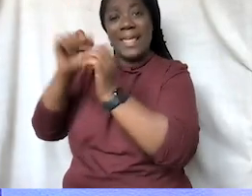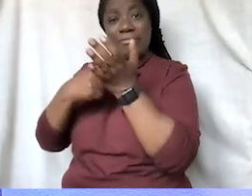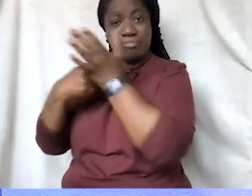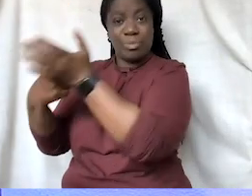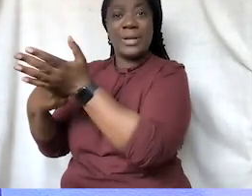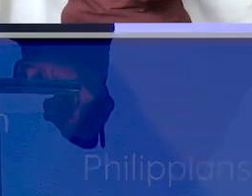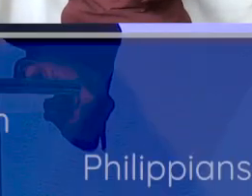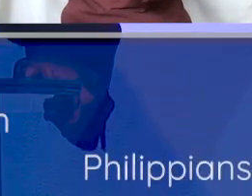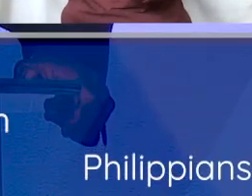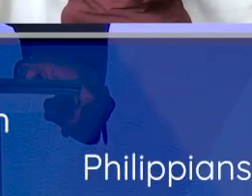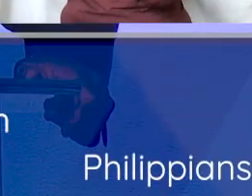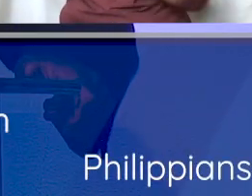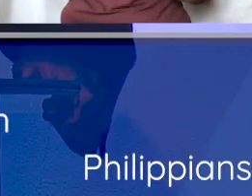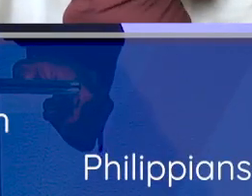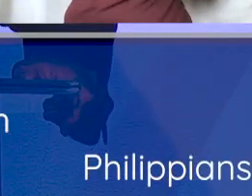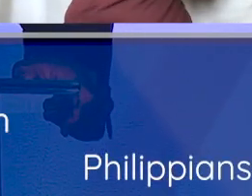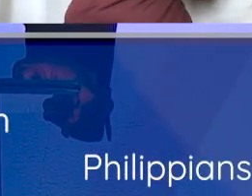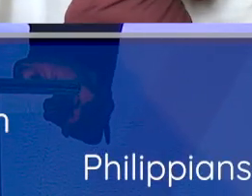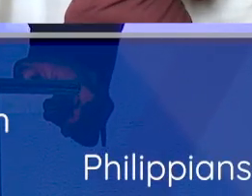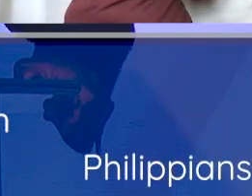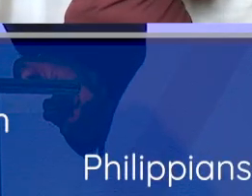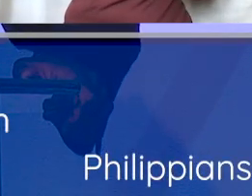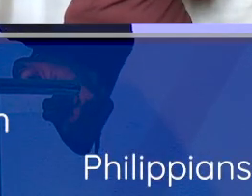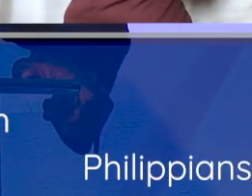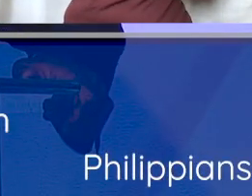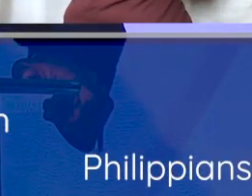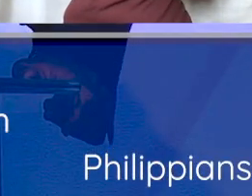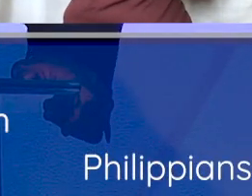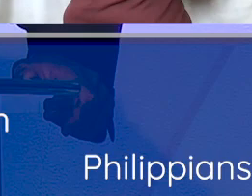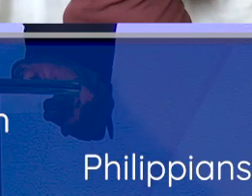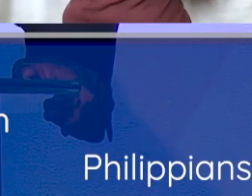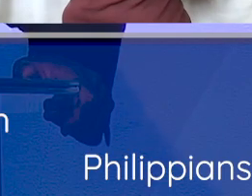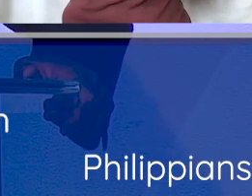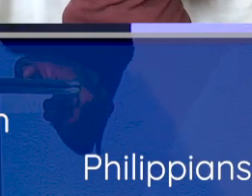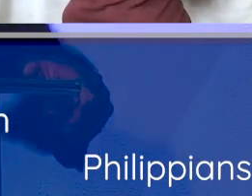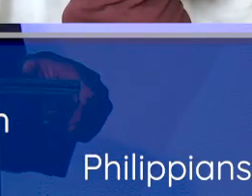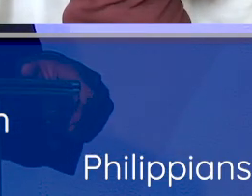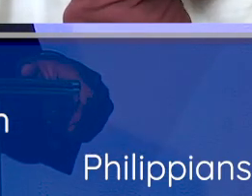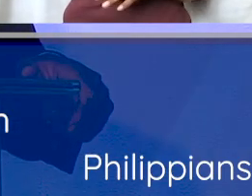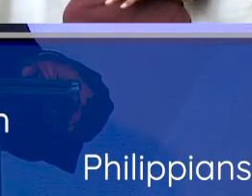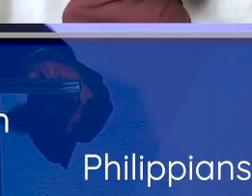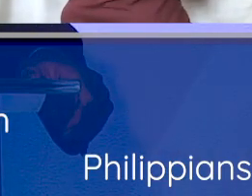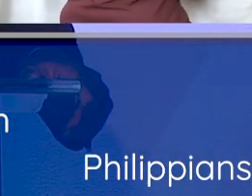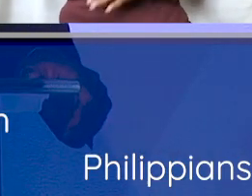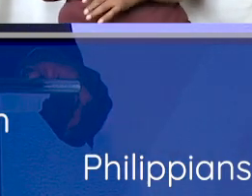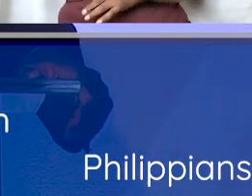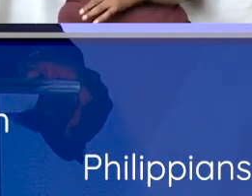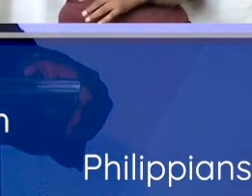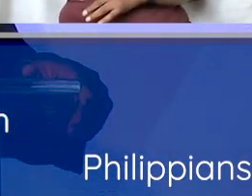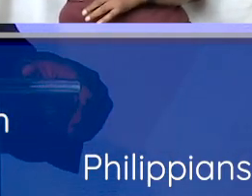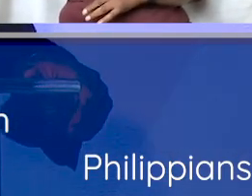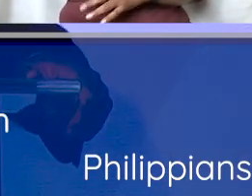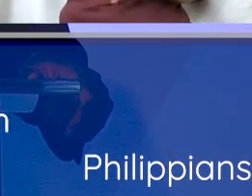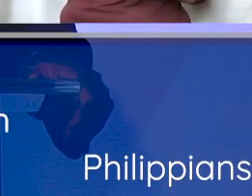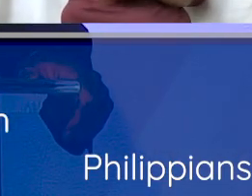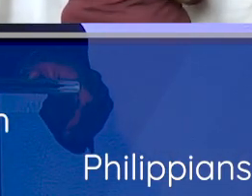verse 6 says, do not be anxious about anything, but in everything, by